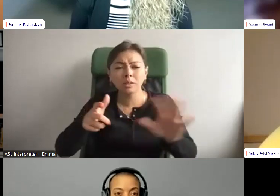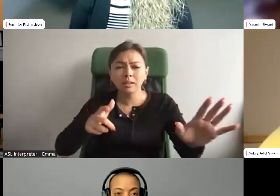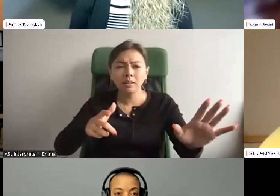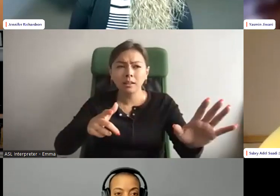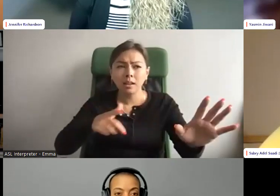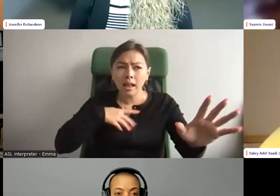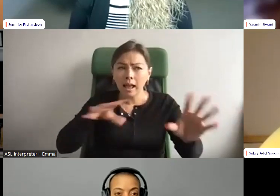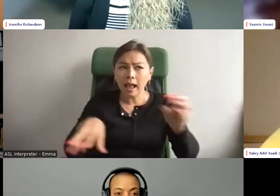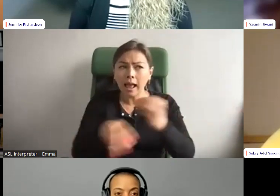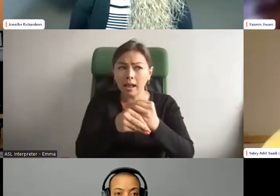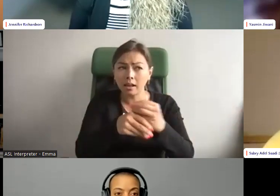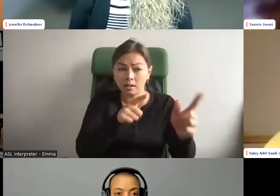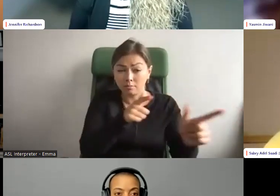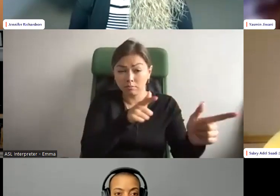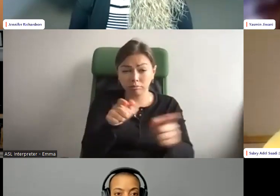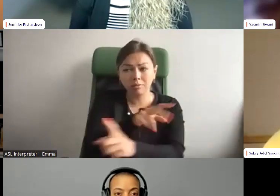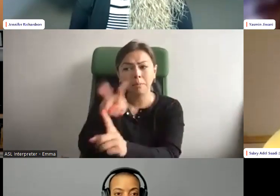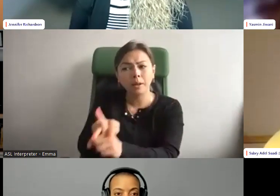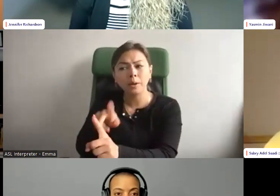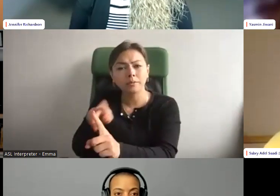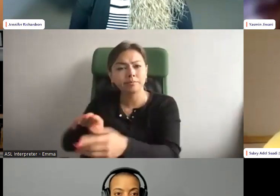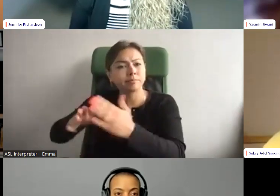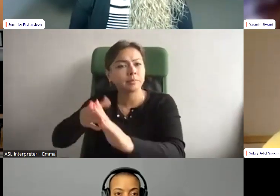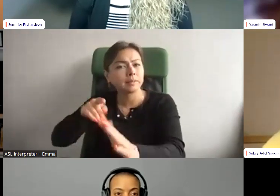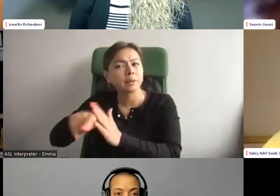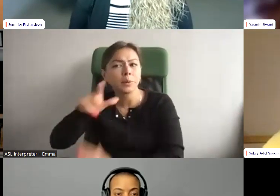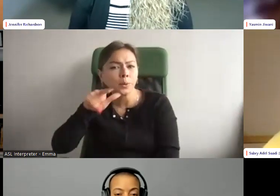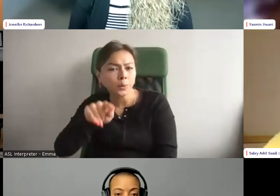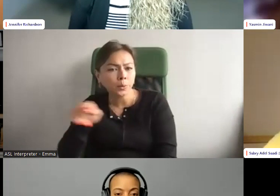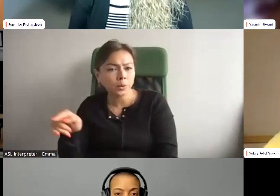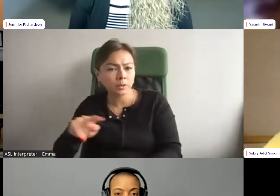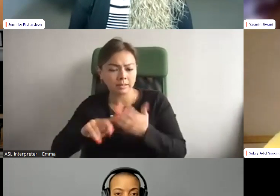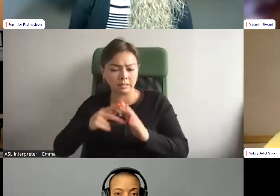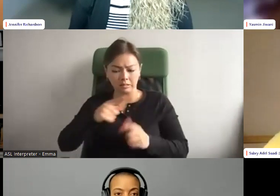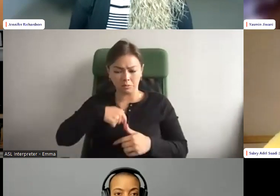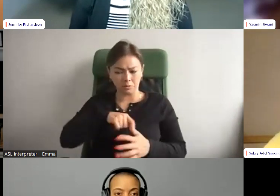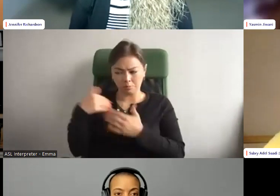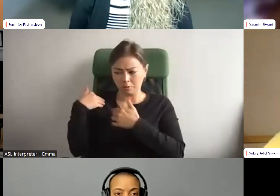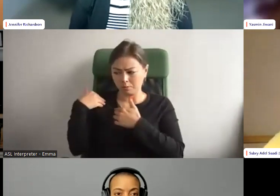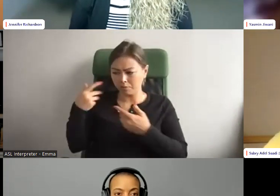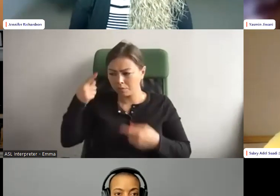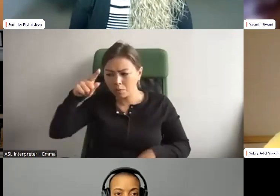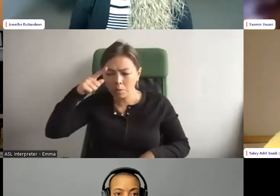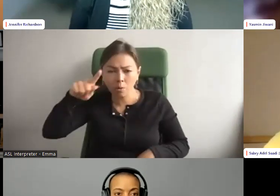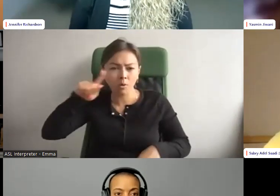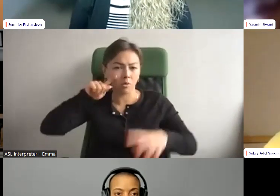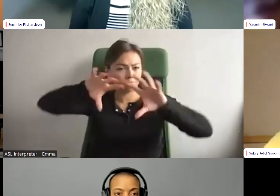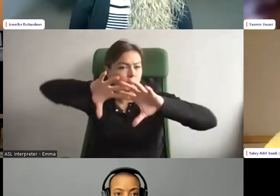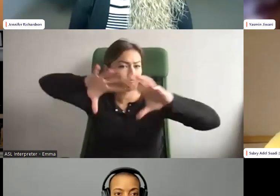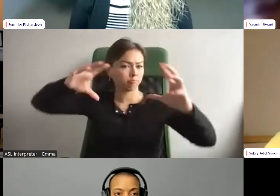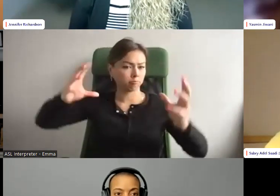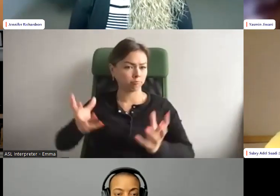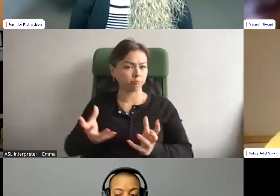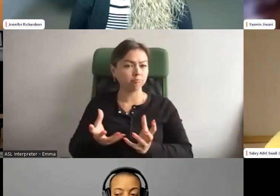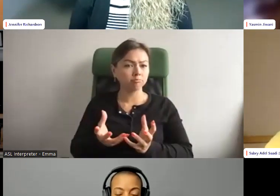of these arms? So what are we responsible for in that global picture, right? How, in fact,